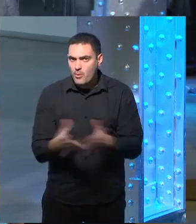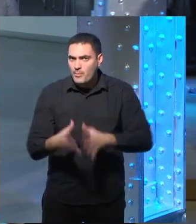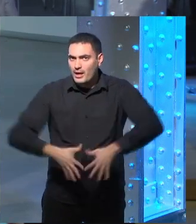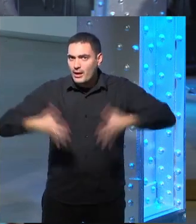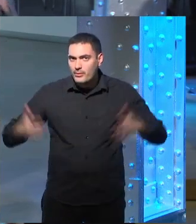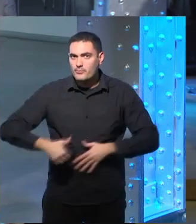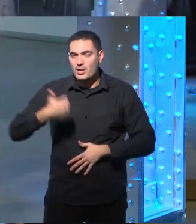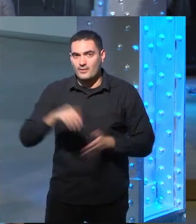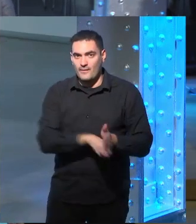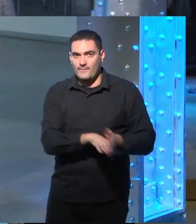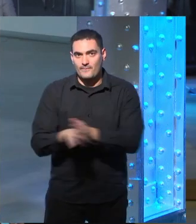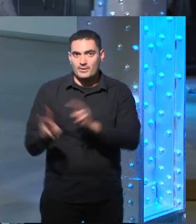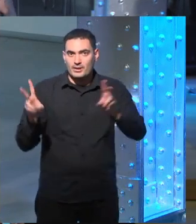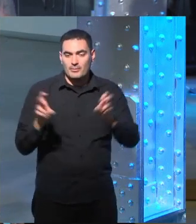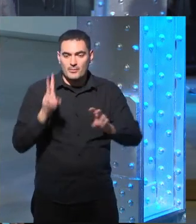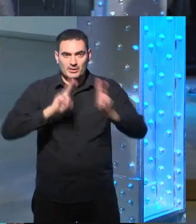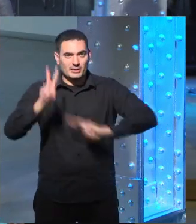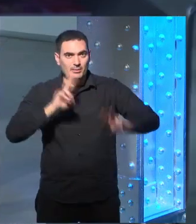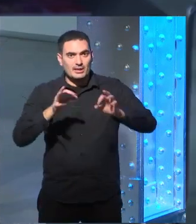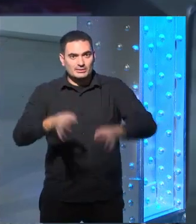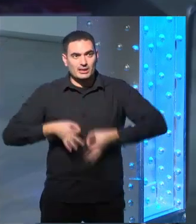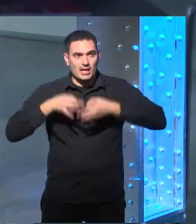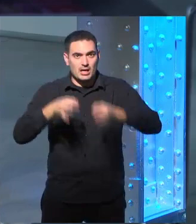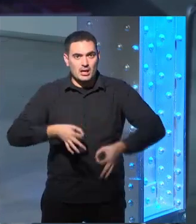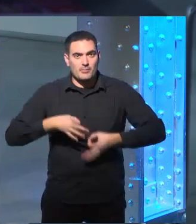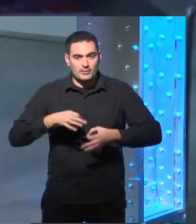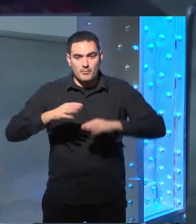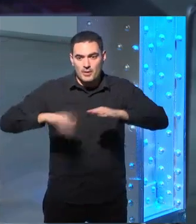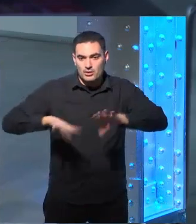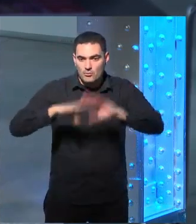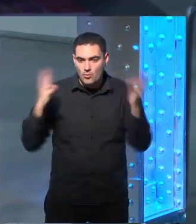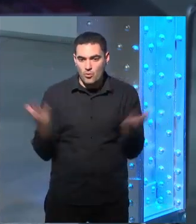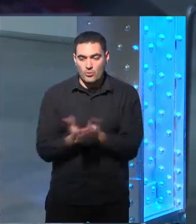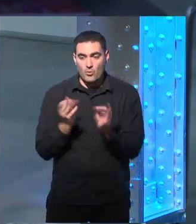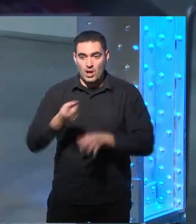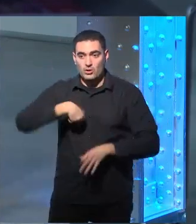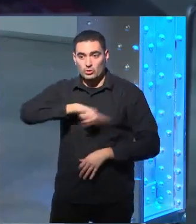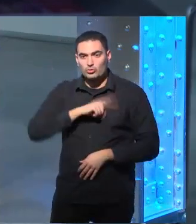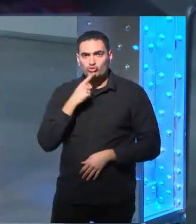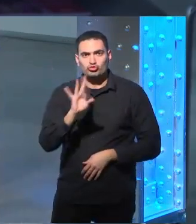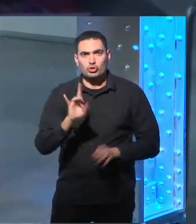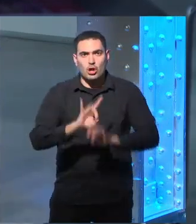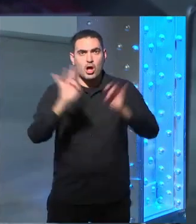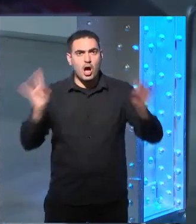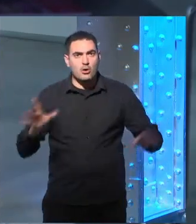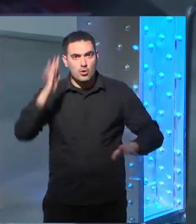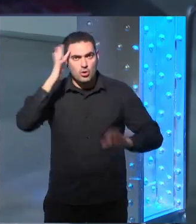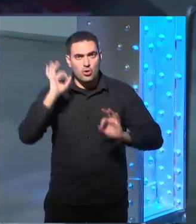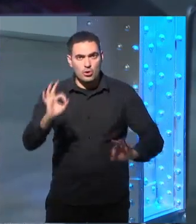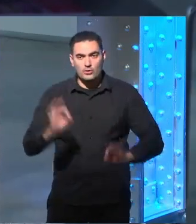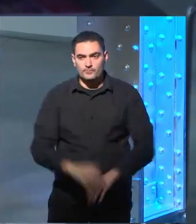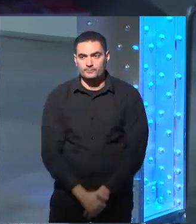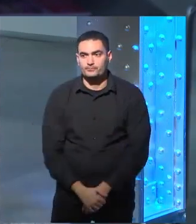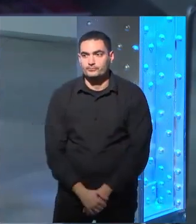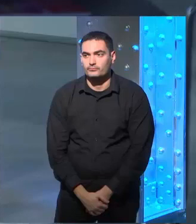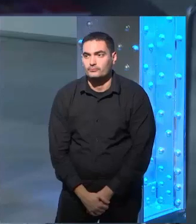Canada and New Zealand. Yeah, we are always, our approach is always a single